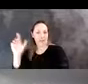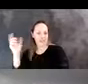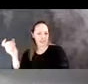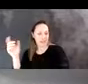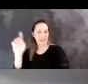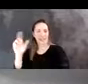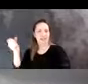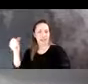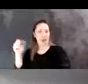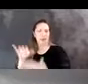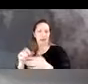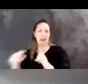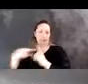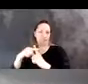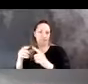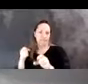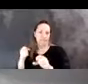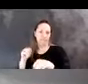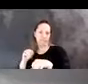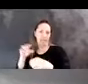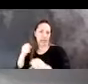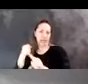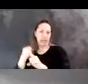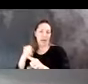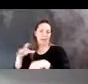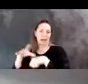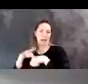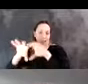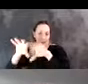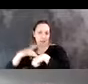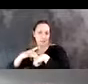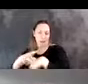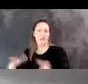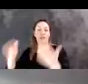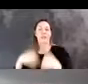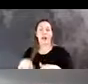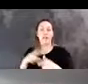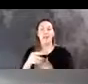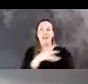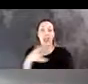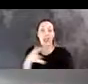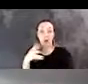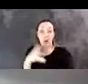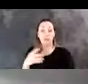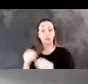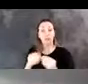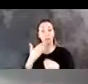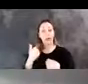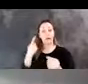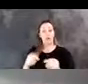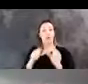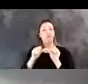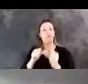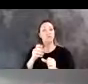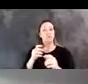environment. And regenerative agriculture is basically more sustainable farming practices to ensure that